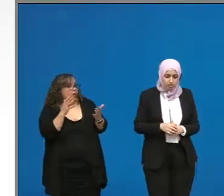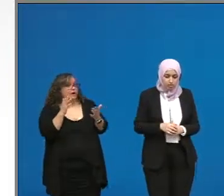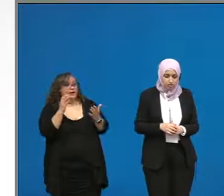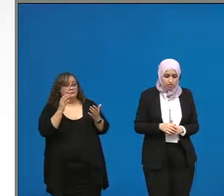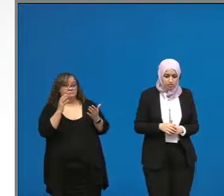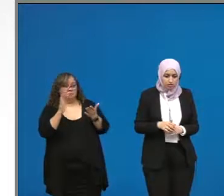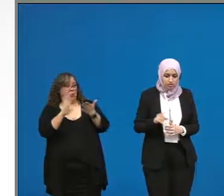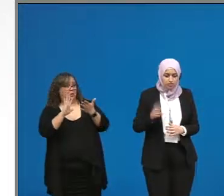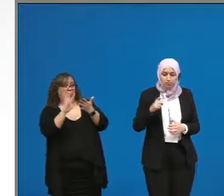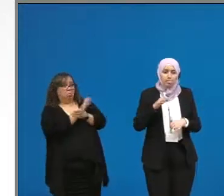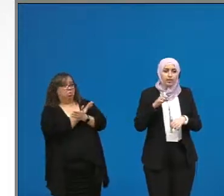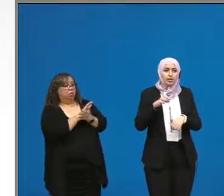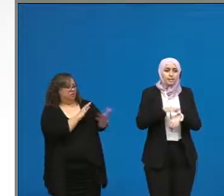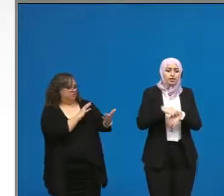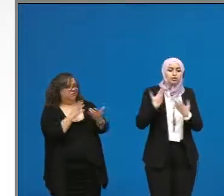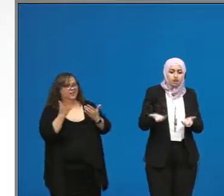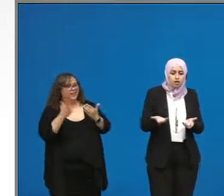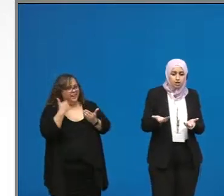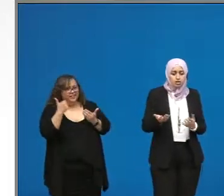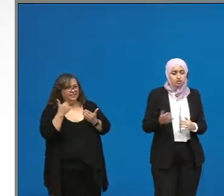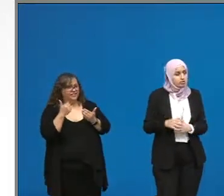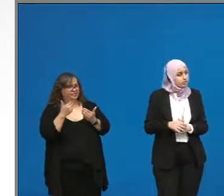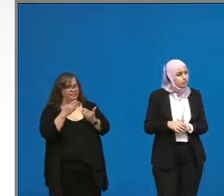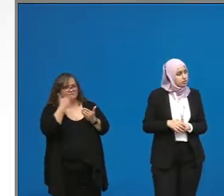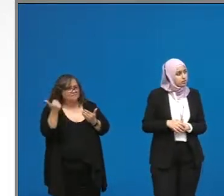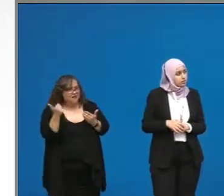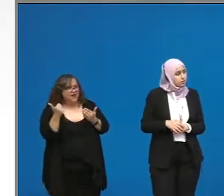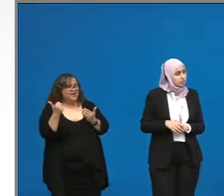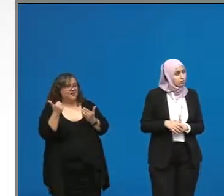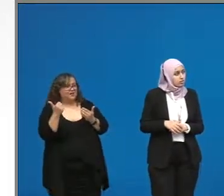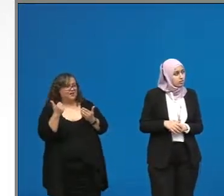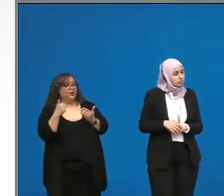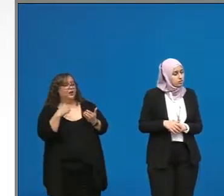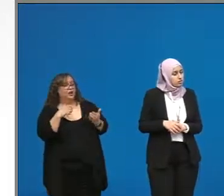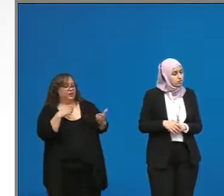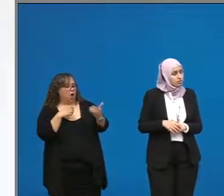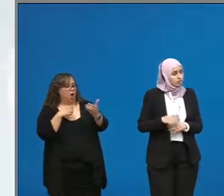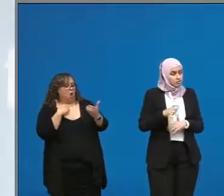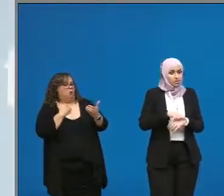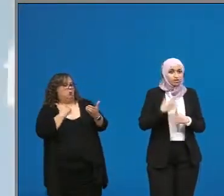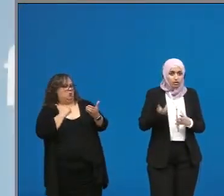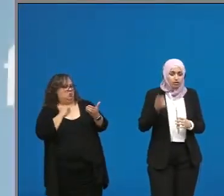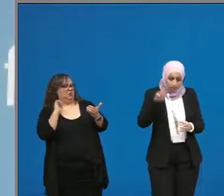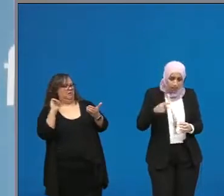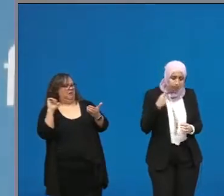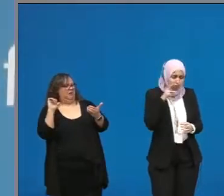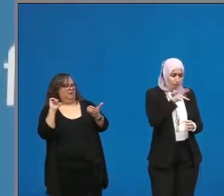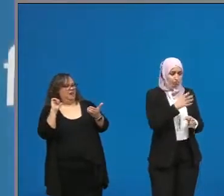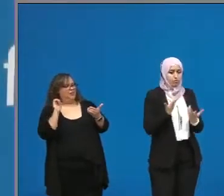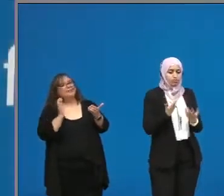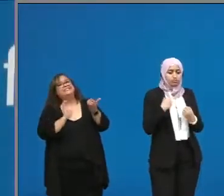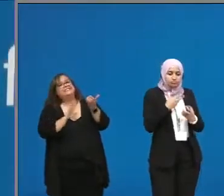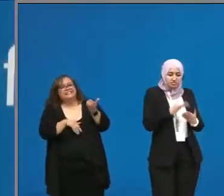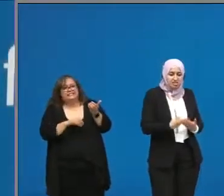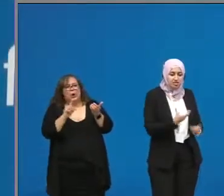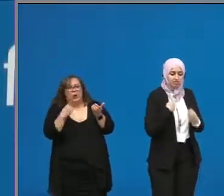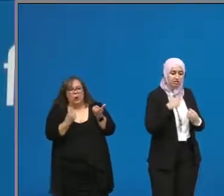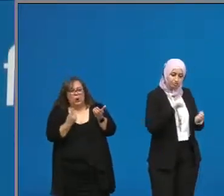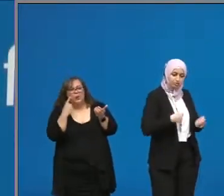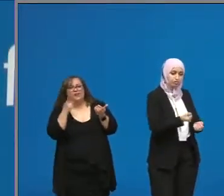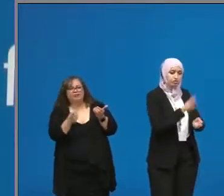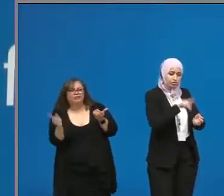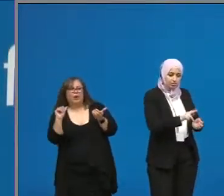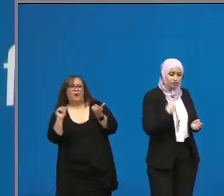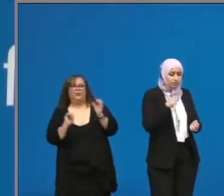easier to use, it was better, it was handier to have that piece, stopped buying it because they assumed that it was only for those